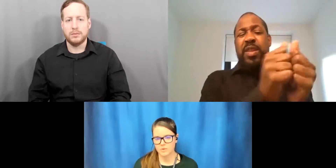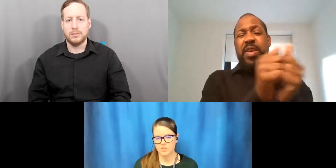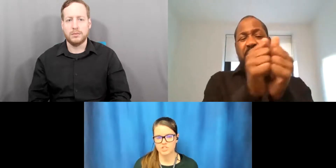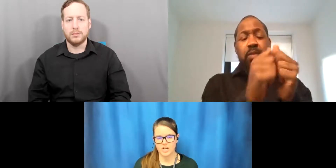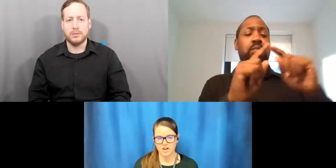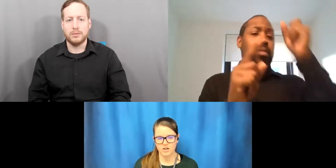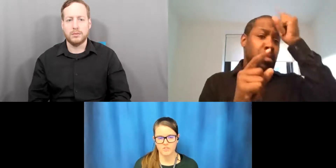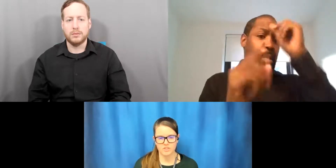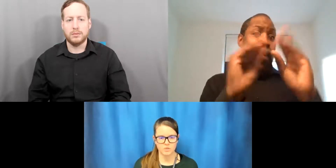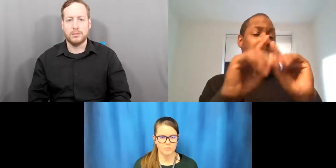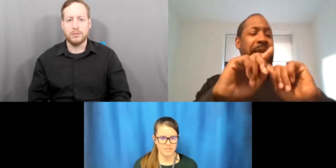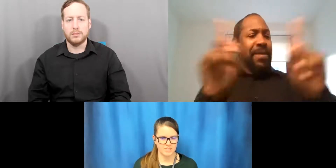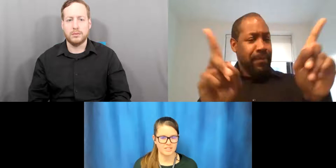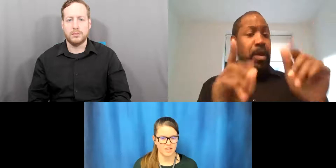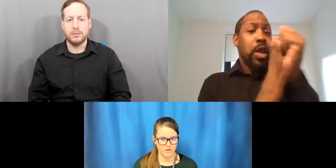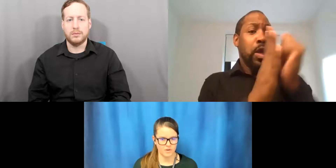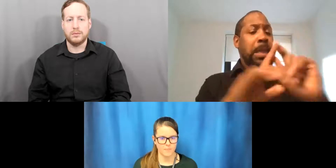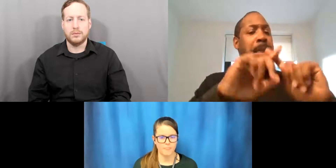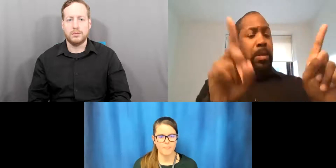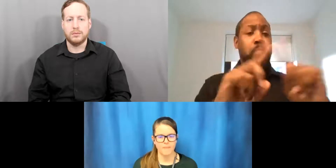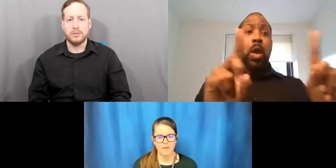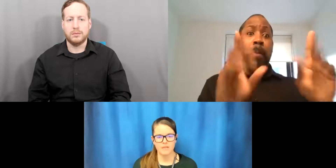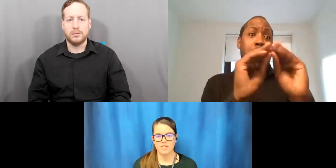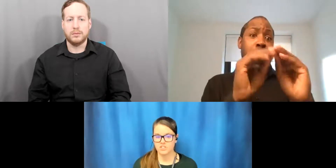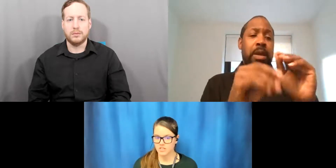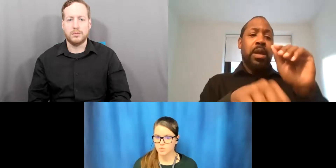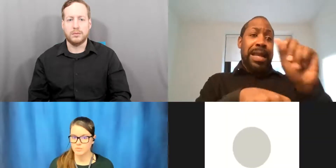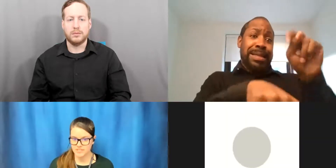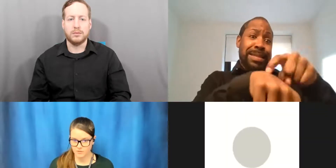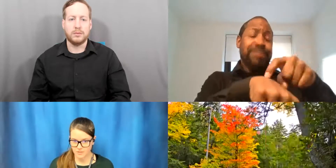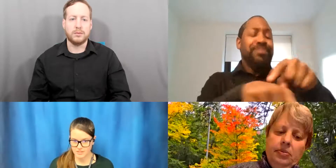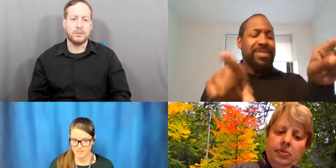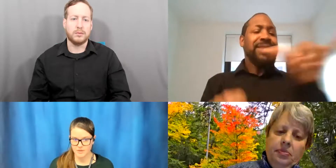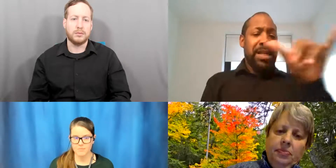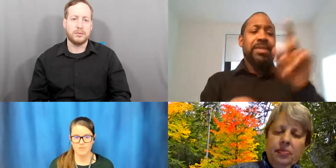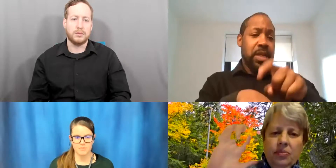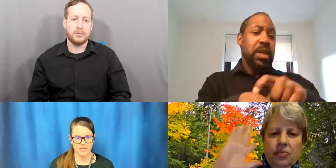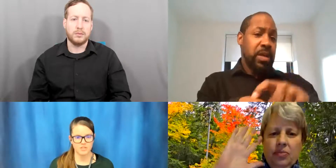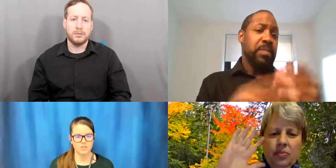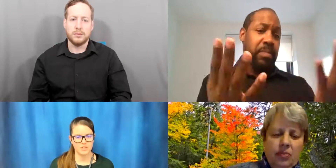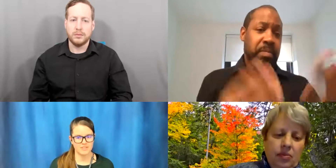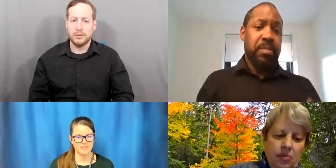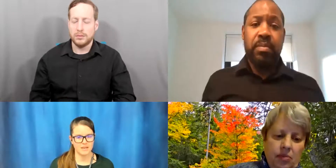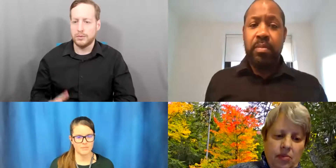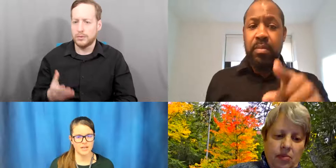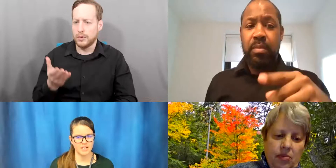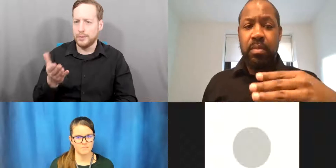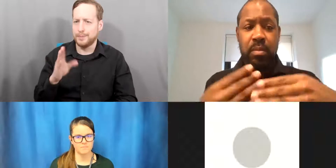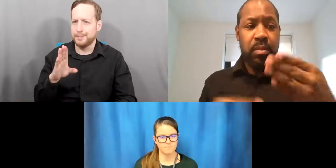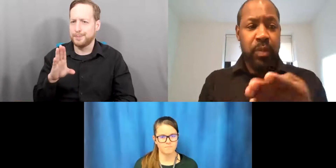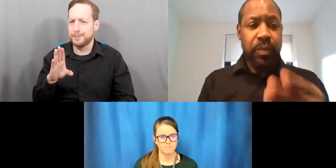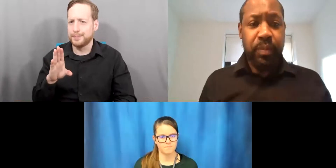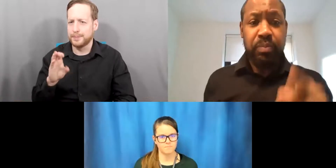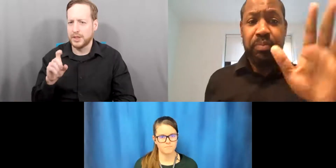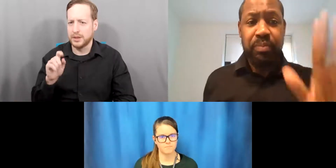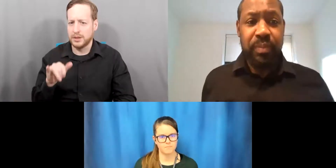So we would share the 2 committees together. The agendas would be different, but the meetings could be at the same time.